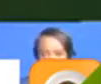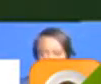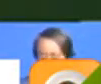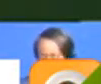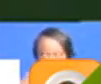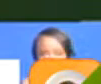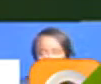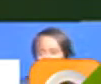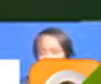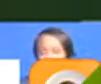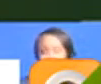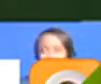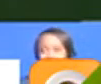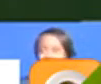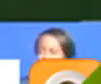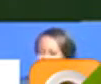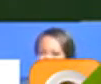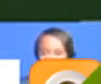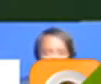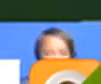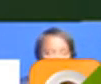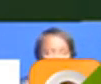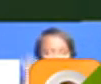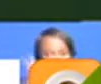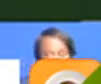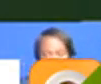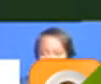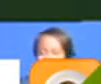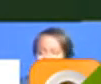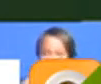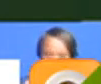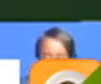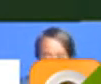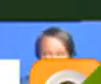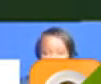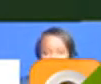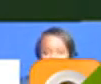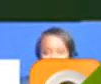and serve all Kenyans equally.